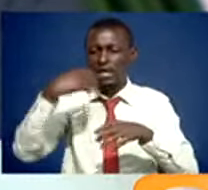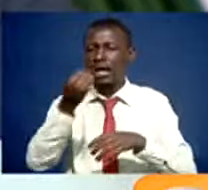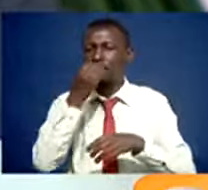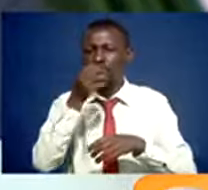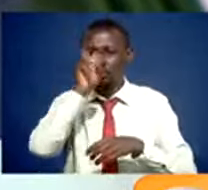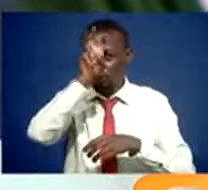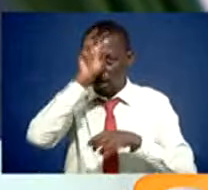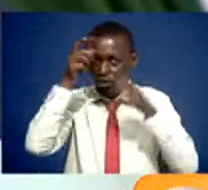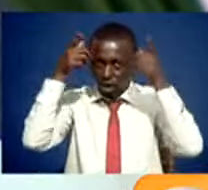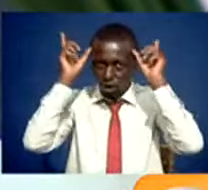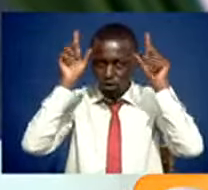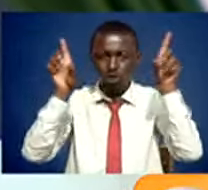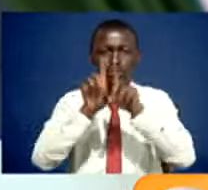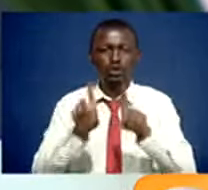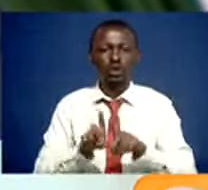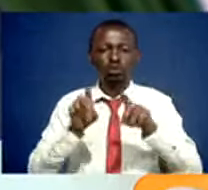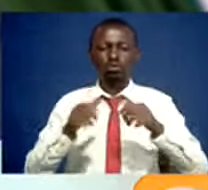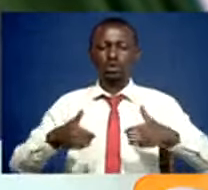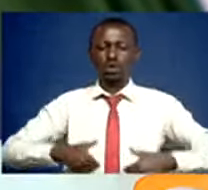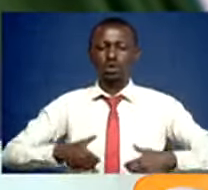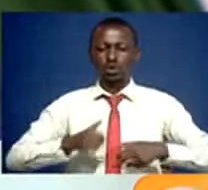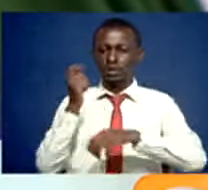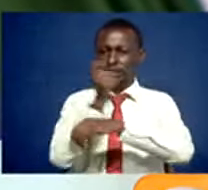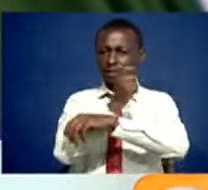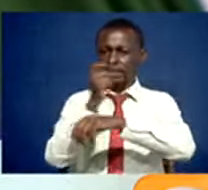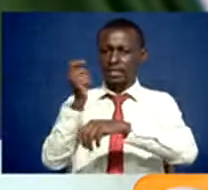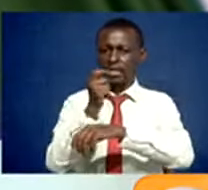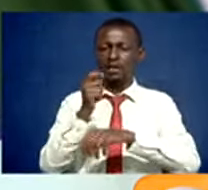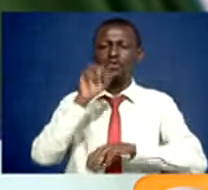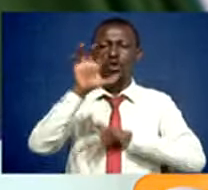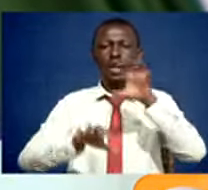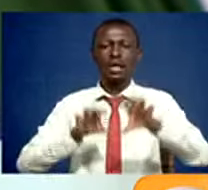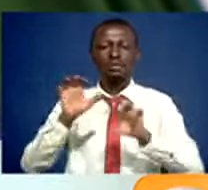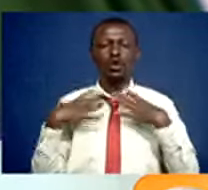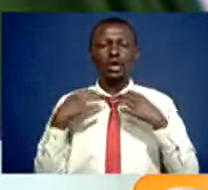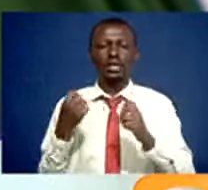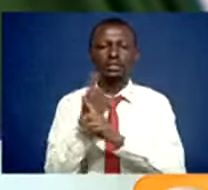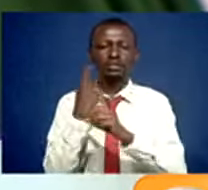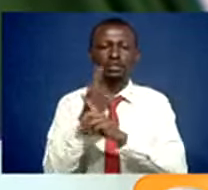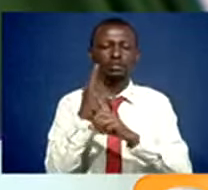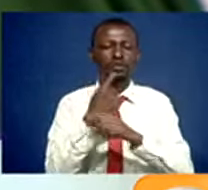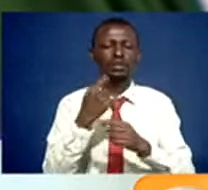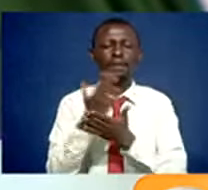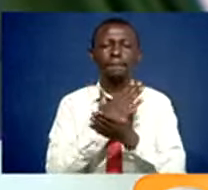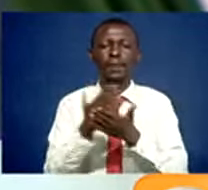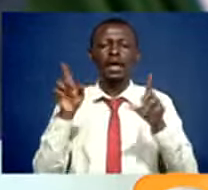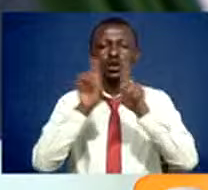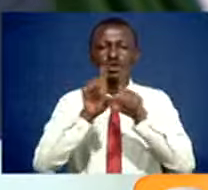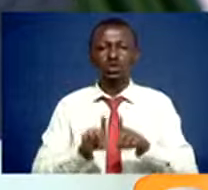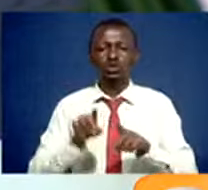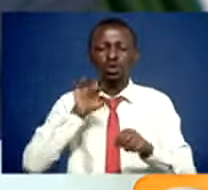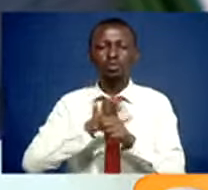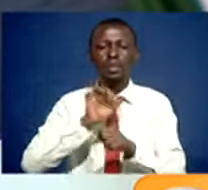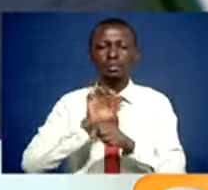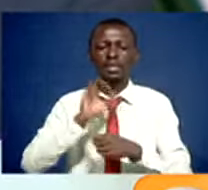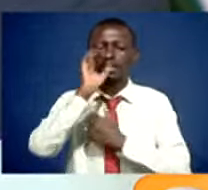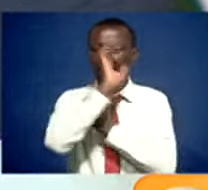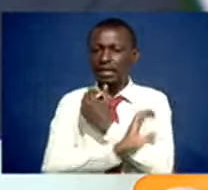the youth in animal health in different parts and many counties in the Republic of